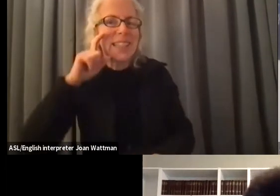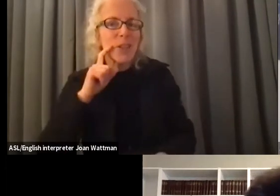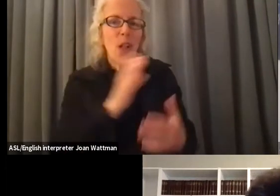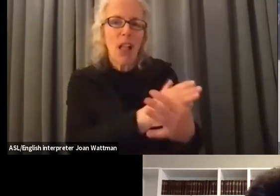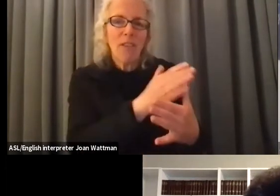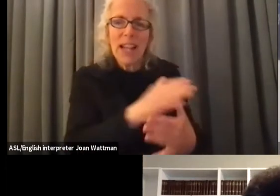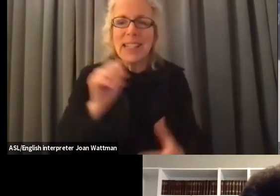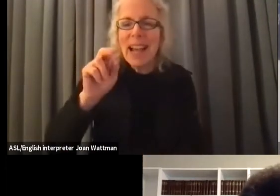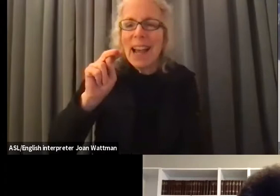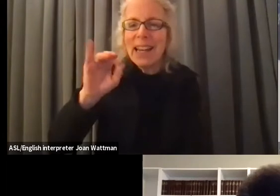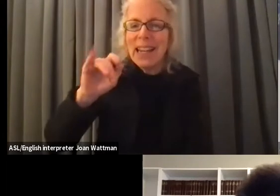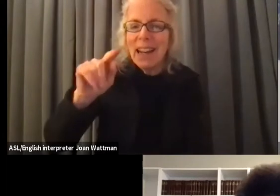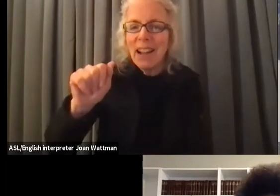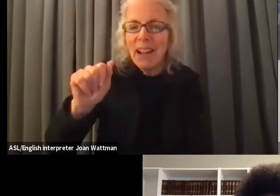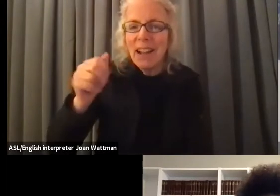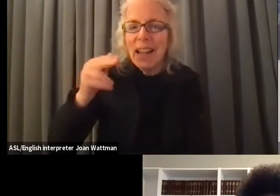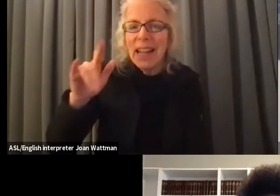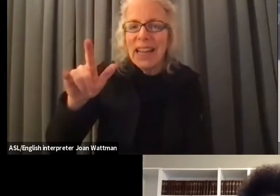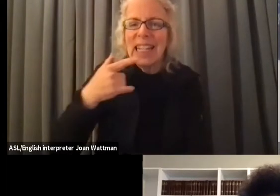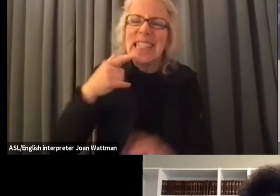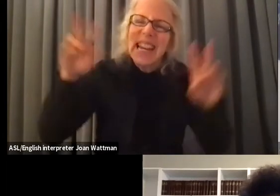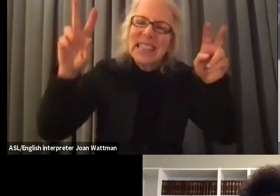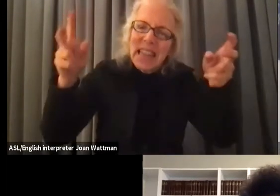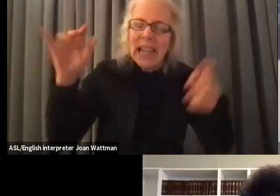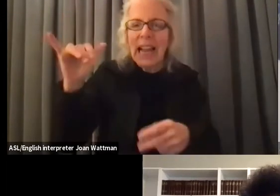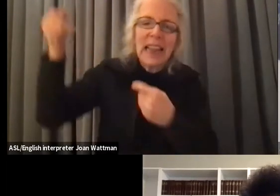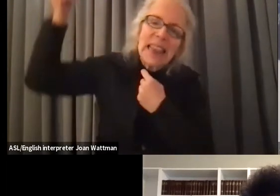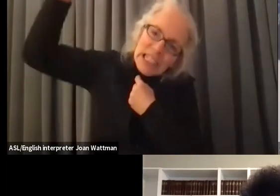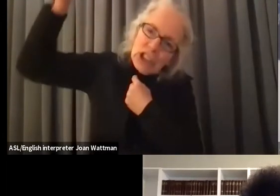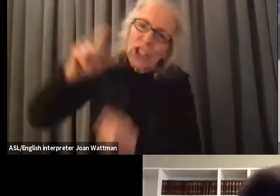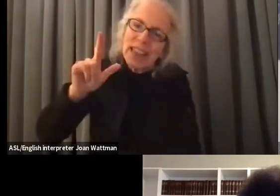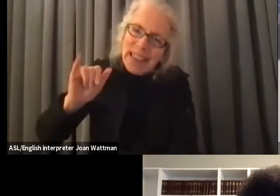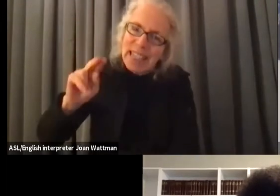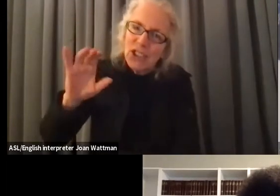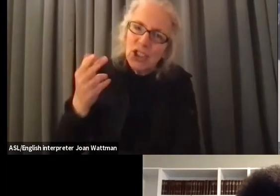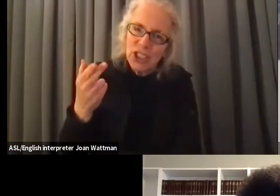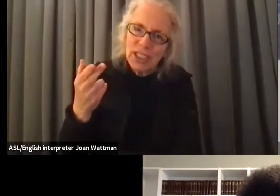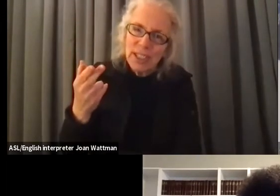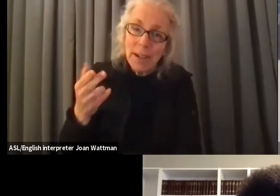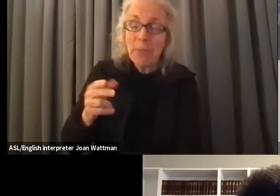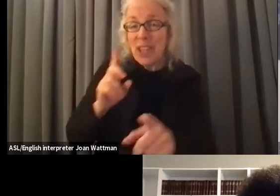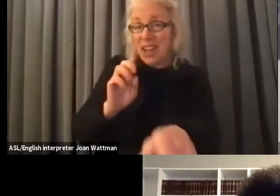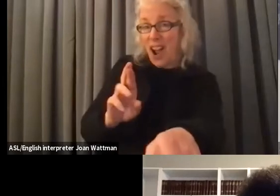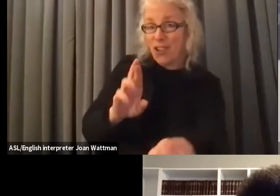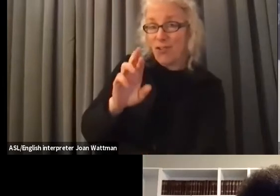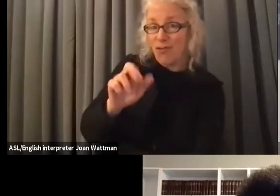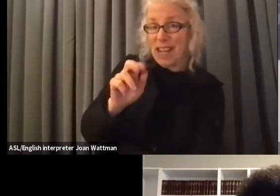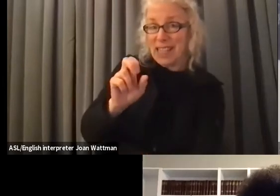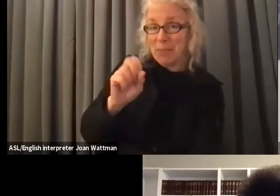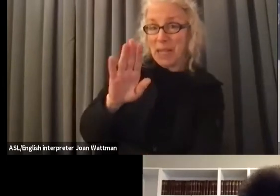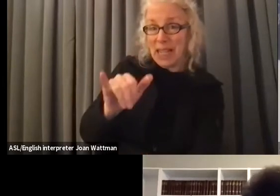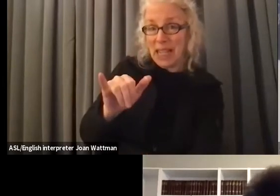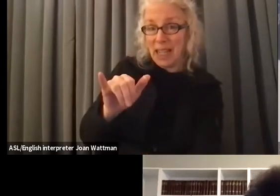Hill constituted a high-tech lynching. Dr. Ransby and other progressive African-American women